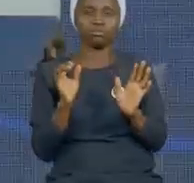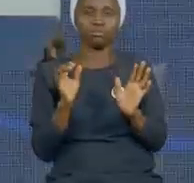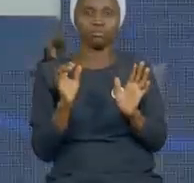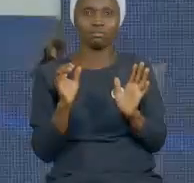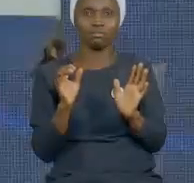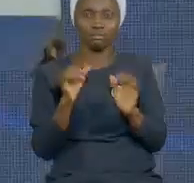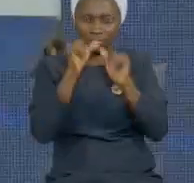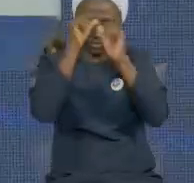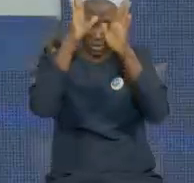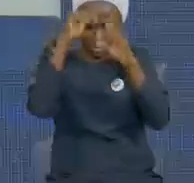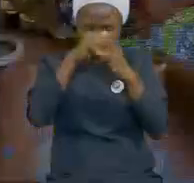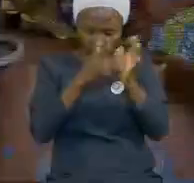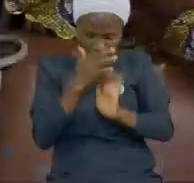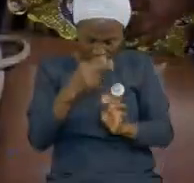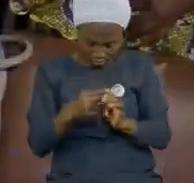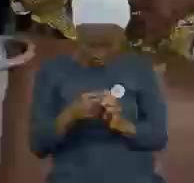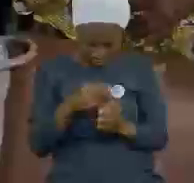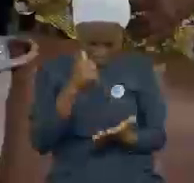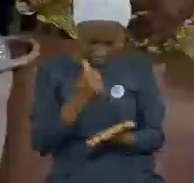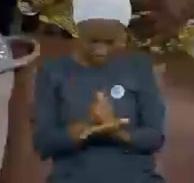Father, in Jesus' name,